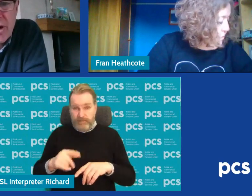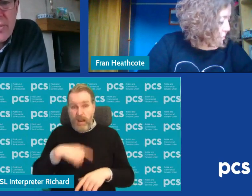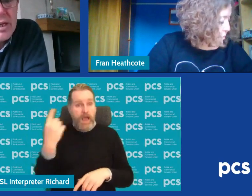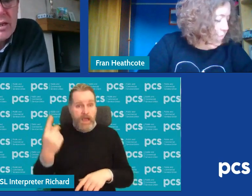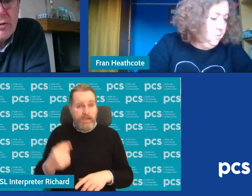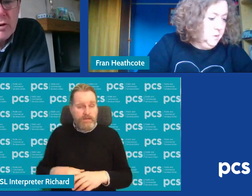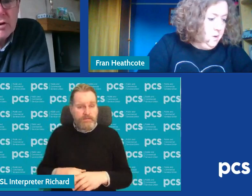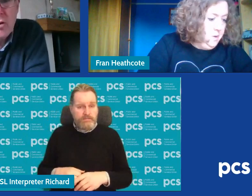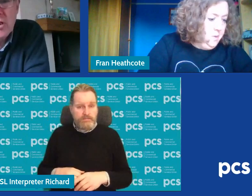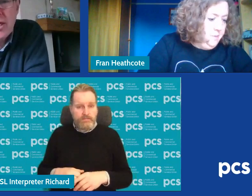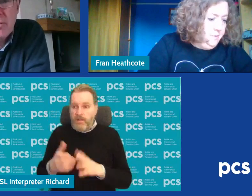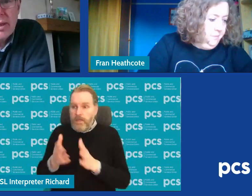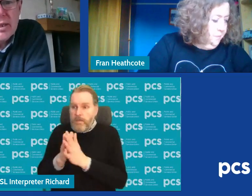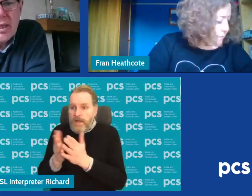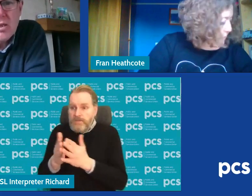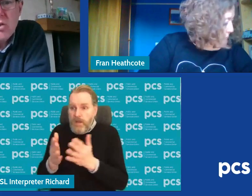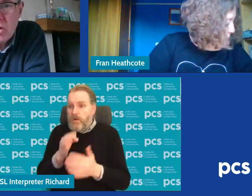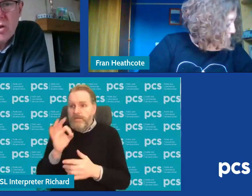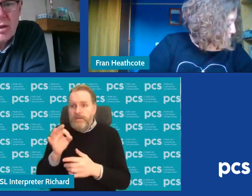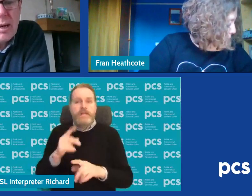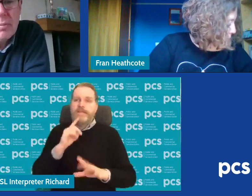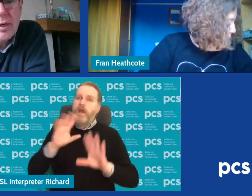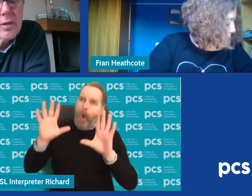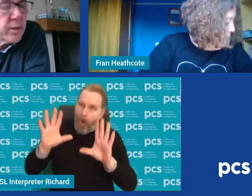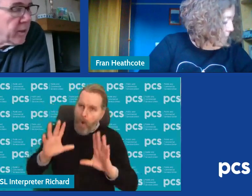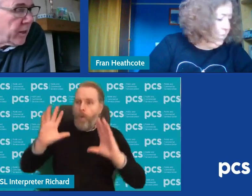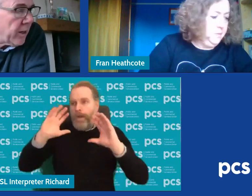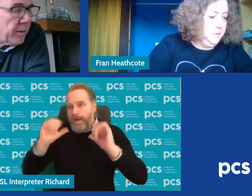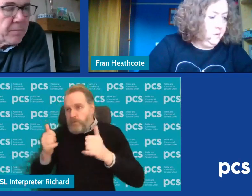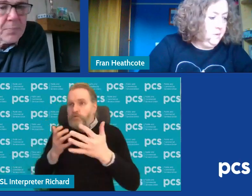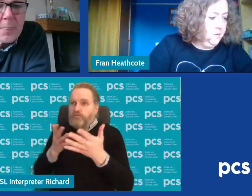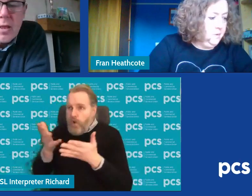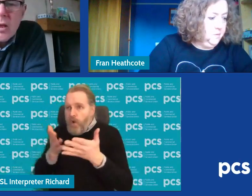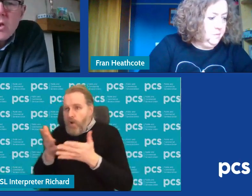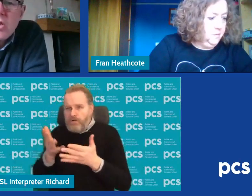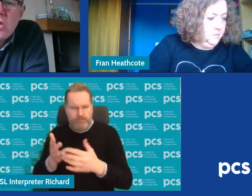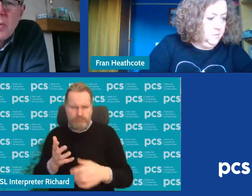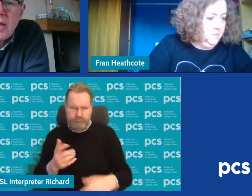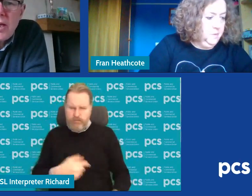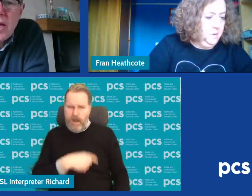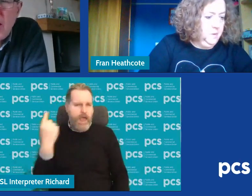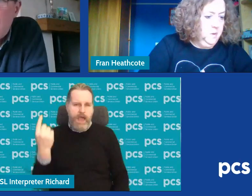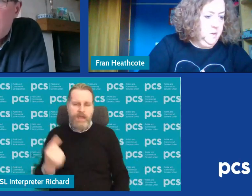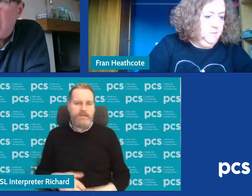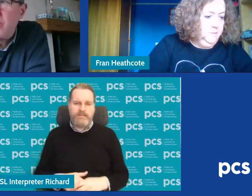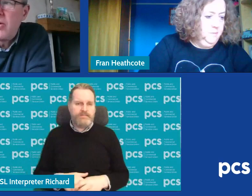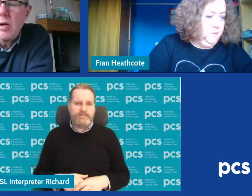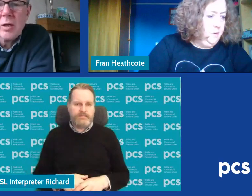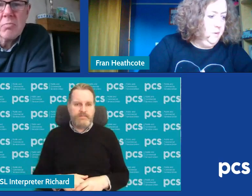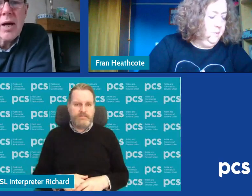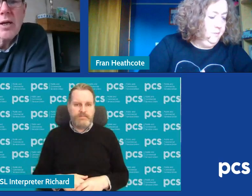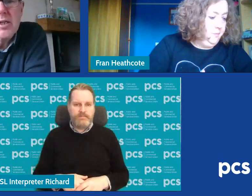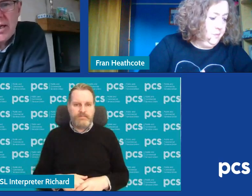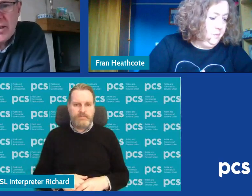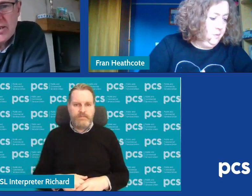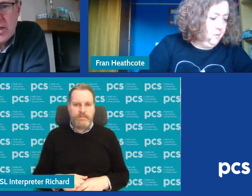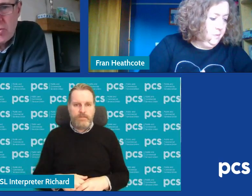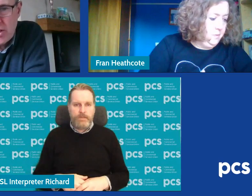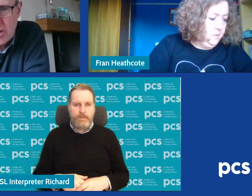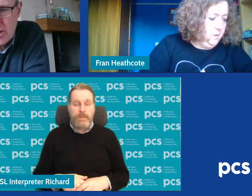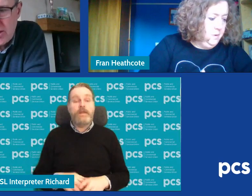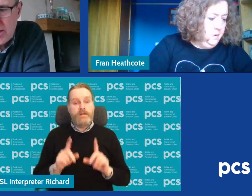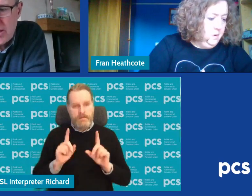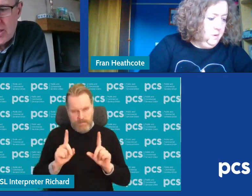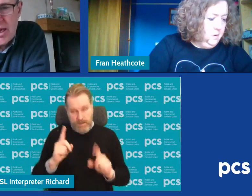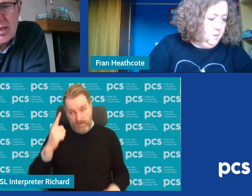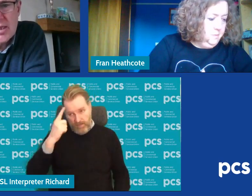claimed that there are meaningful talks taking place, and that's not happening. To be clear, I think my understanding of the